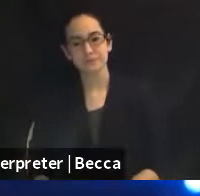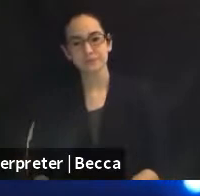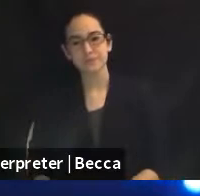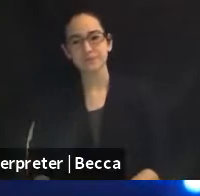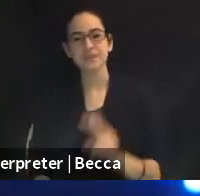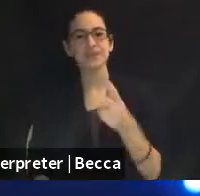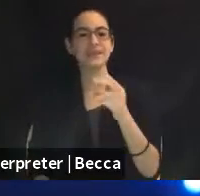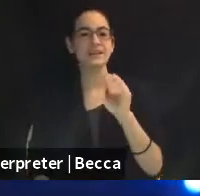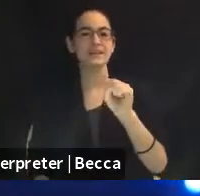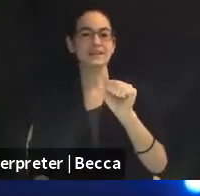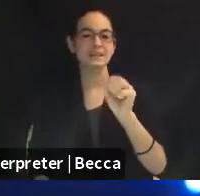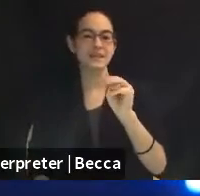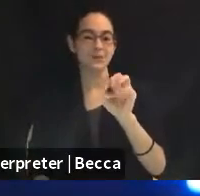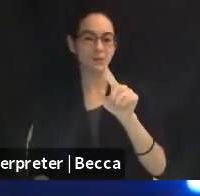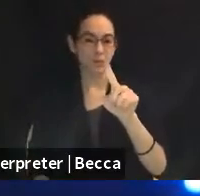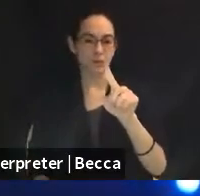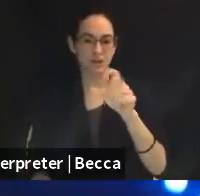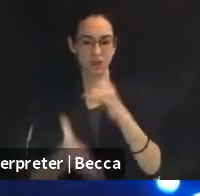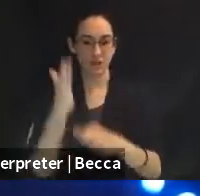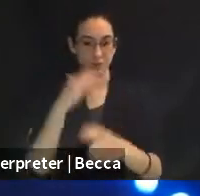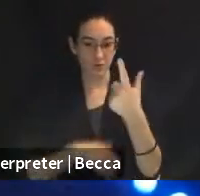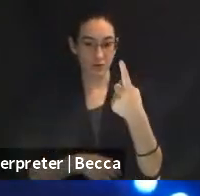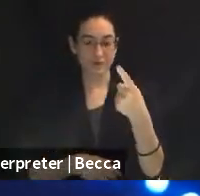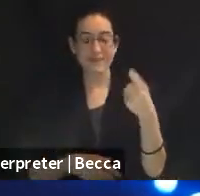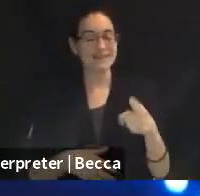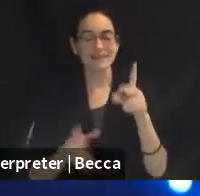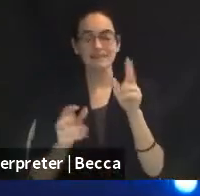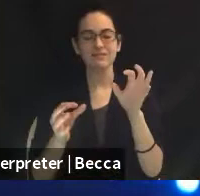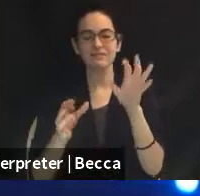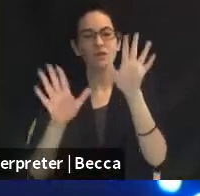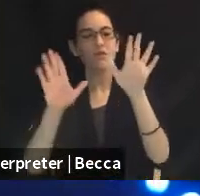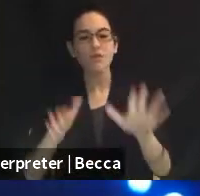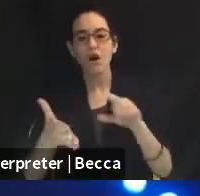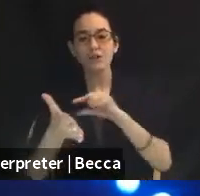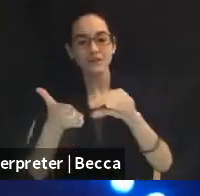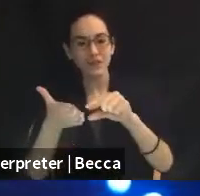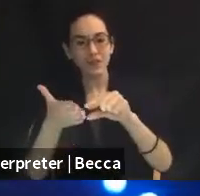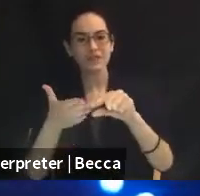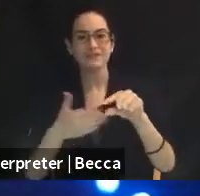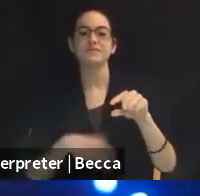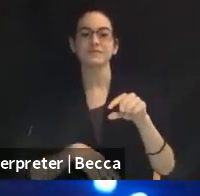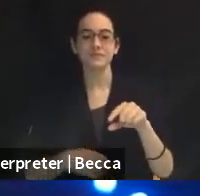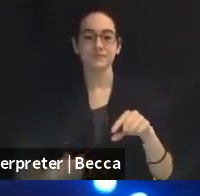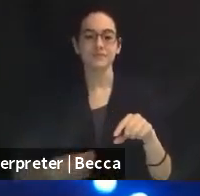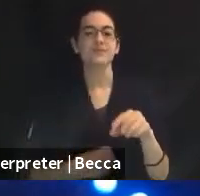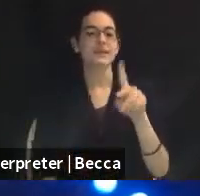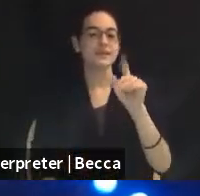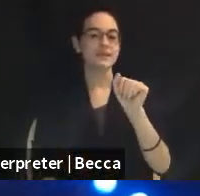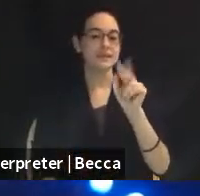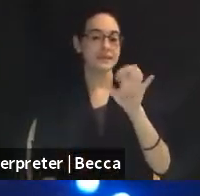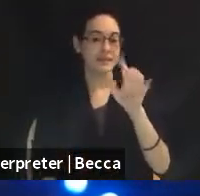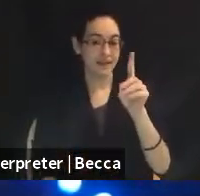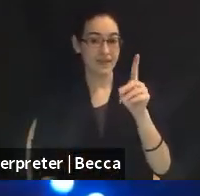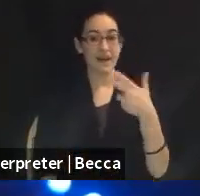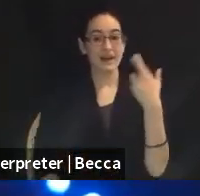1, I love this verse, it's David. David was a king in Israel, but before he was king, he had a best friend, Jonathan, who was the prince.